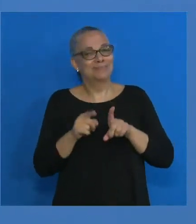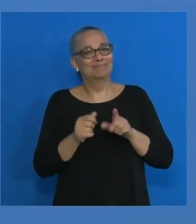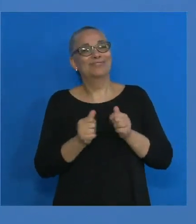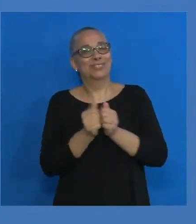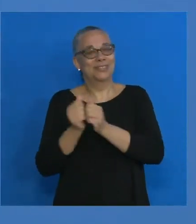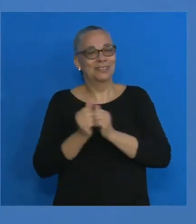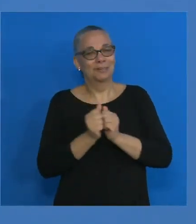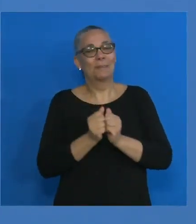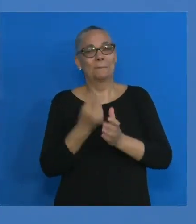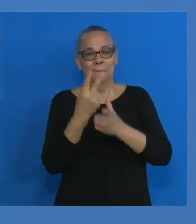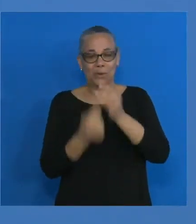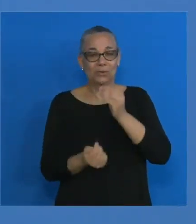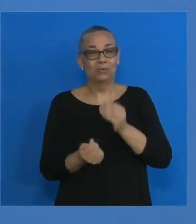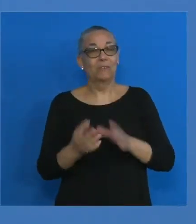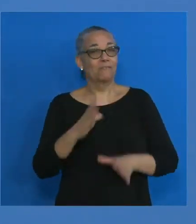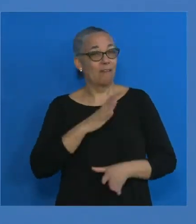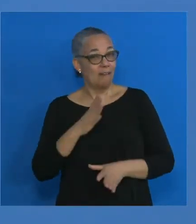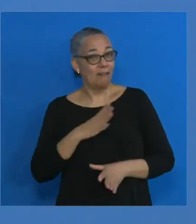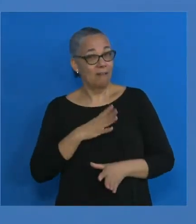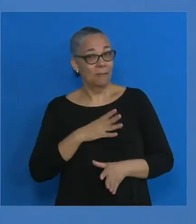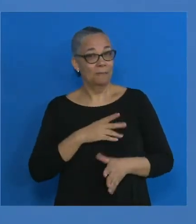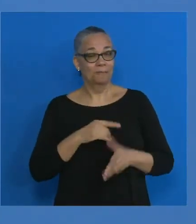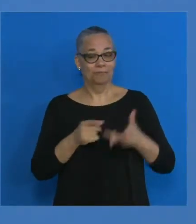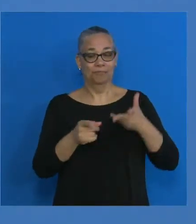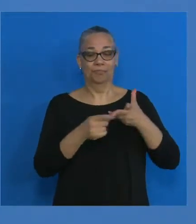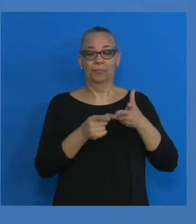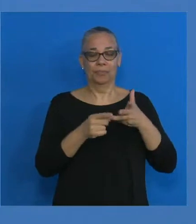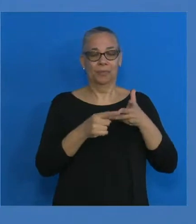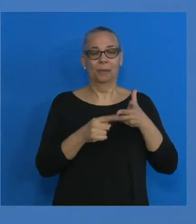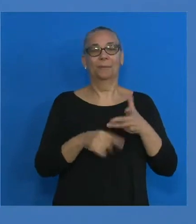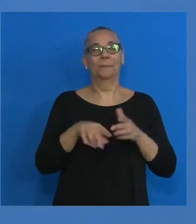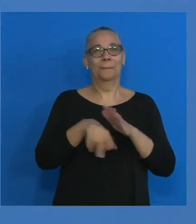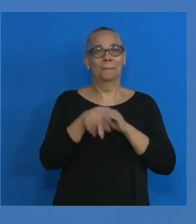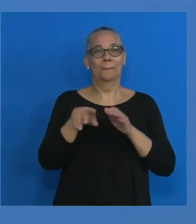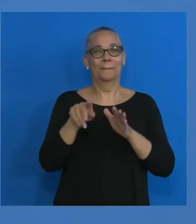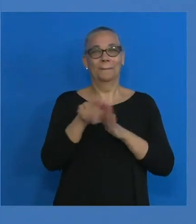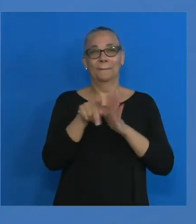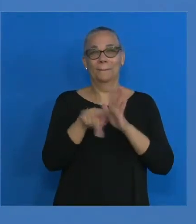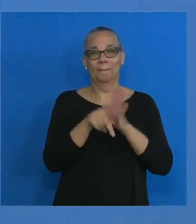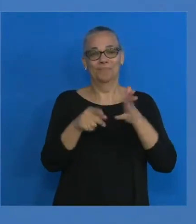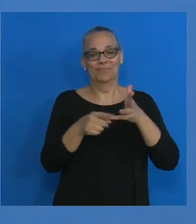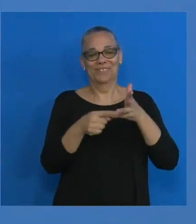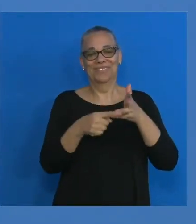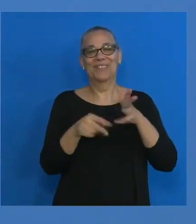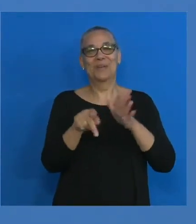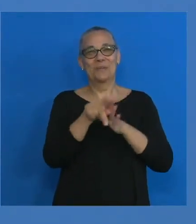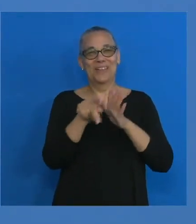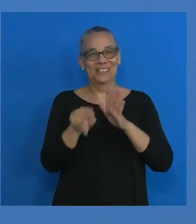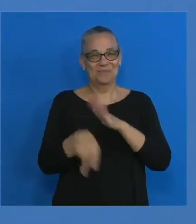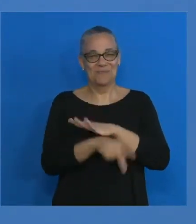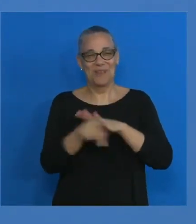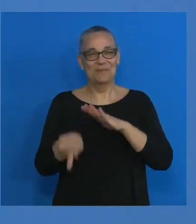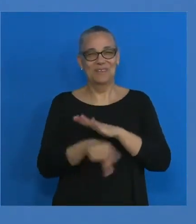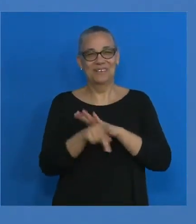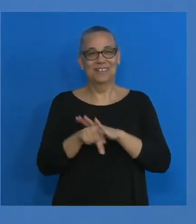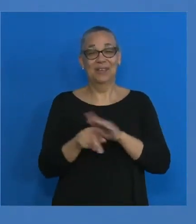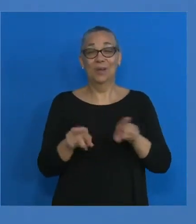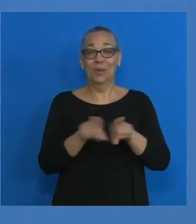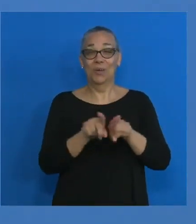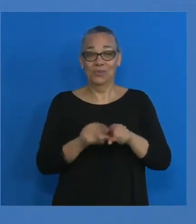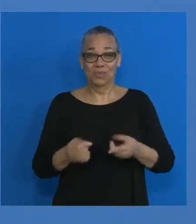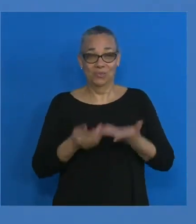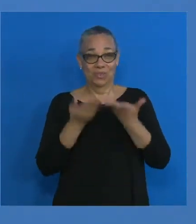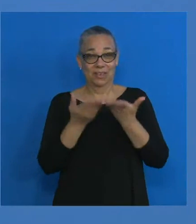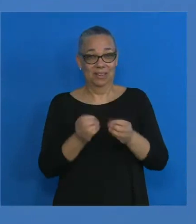fine. Paget Primary ASD class. The Department of Health also gave clearance for students in the ASD program at